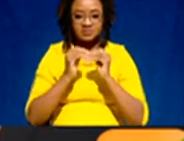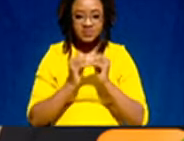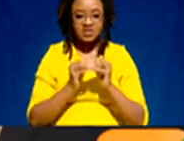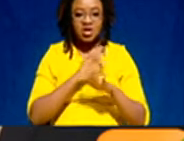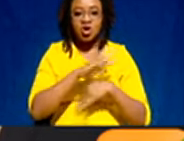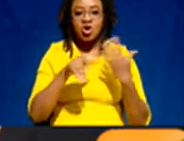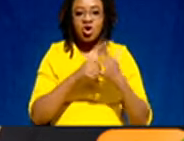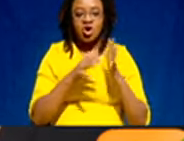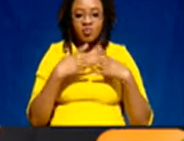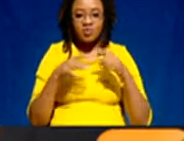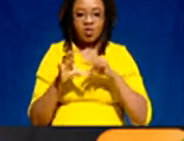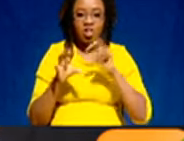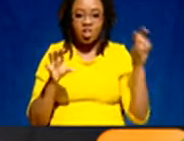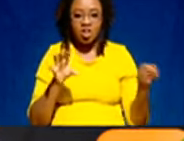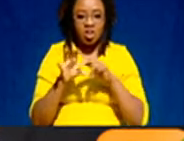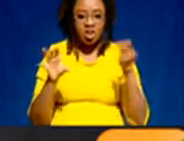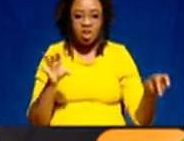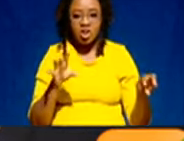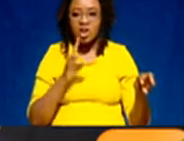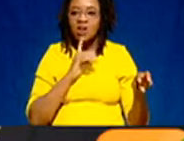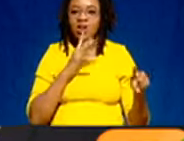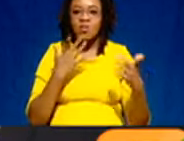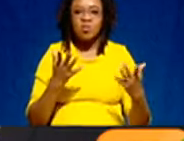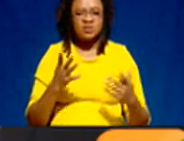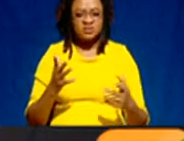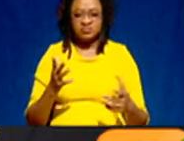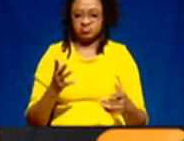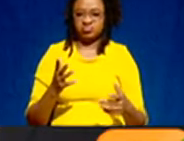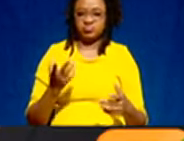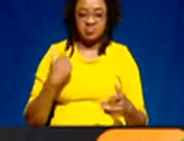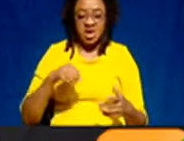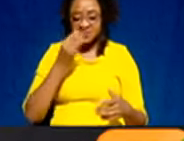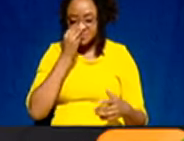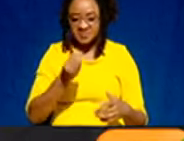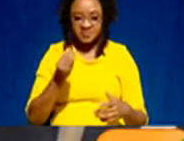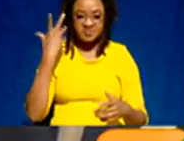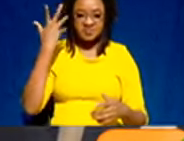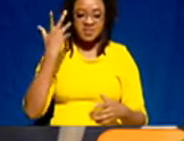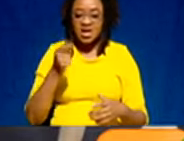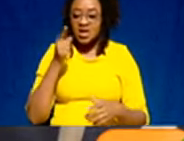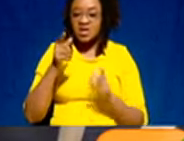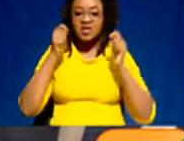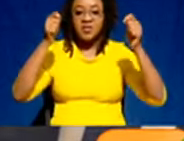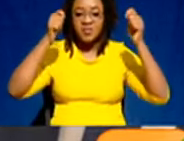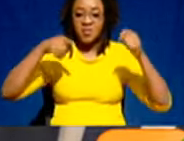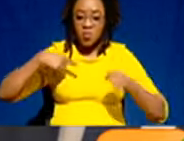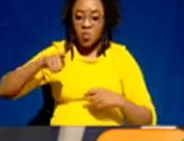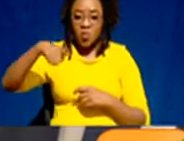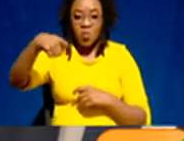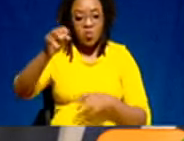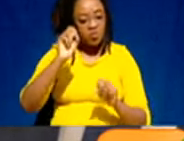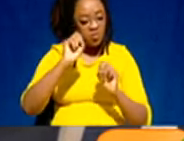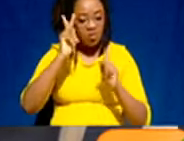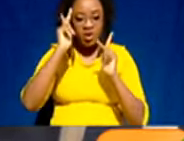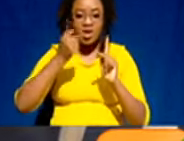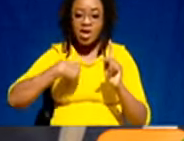all stream out of the engagement, saying that they don't bother and they don't care how long the strike takes. So as a union, you want to say that